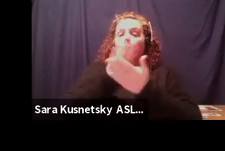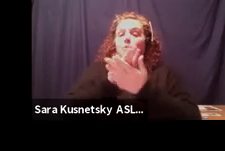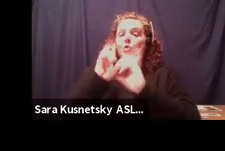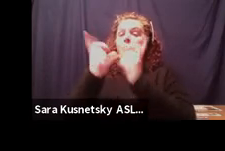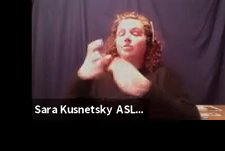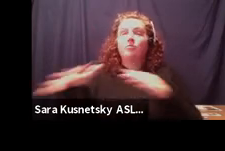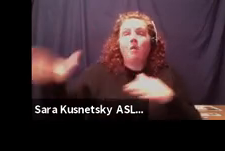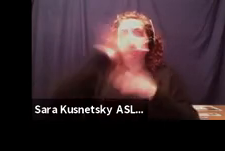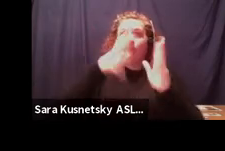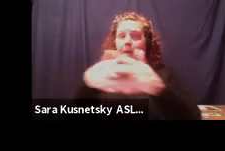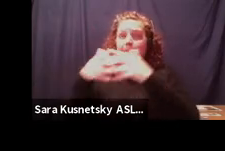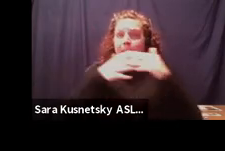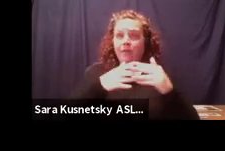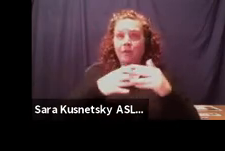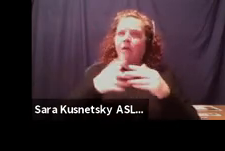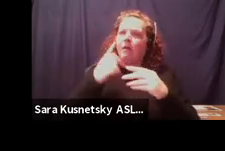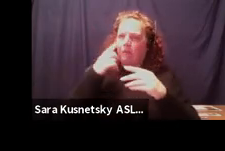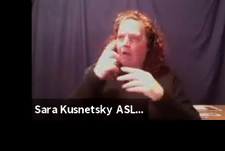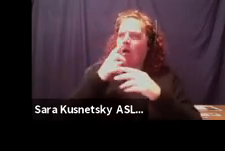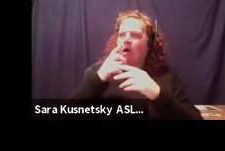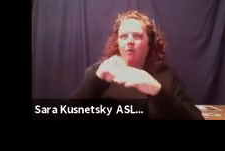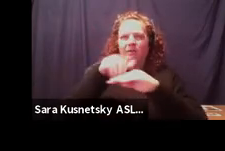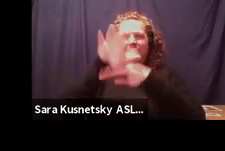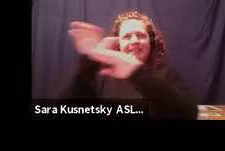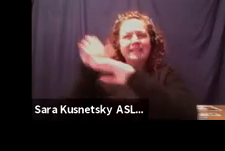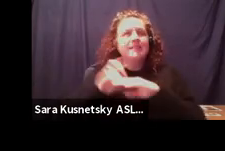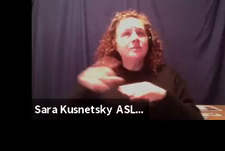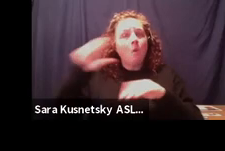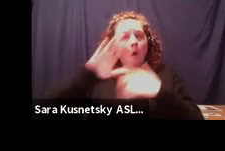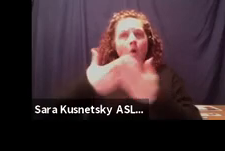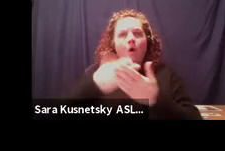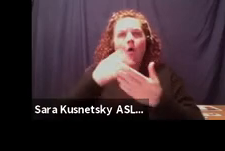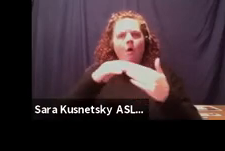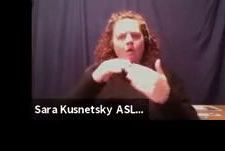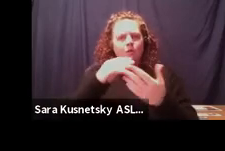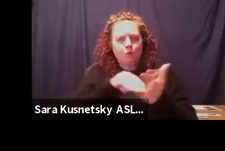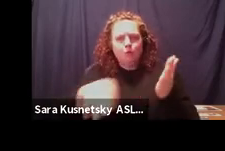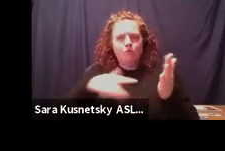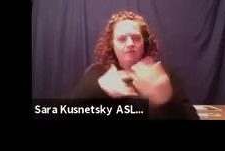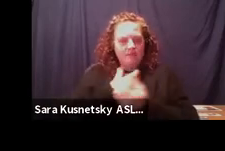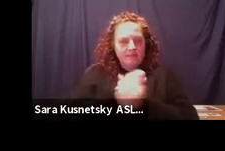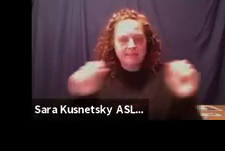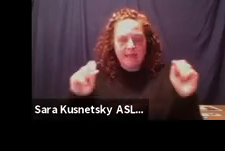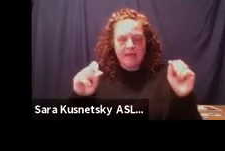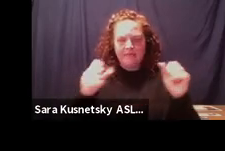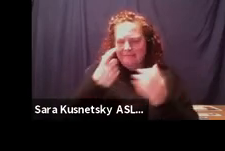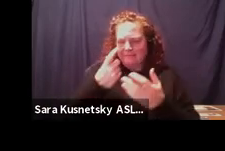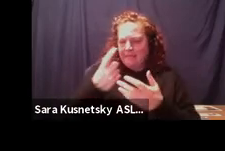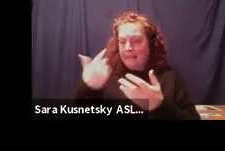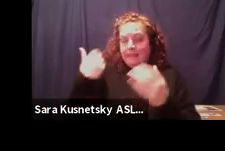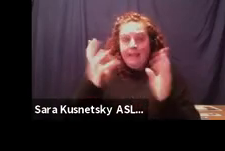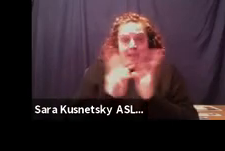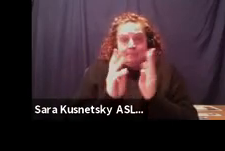played a clip of this video just during our annual equity update to the committee just a few weeks ago, and I know that many of